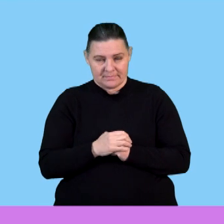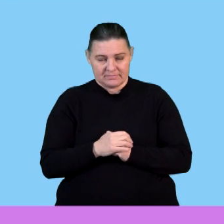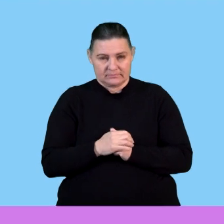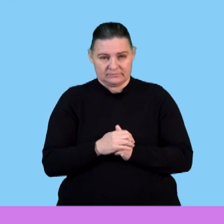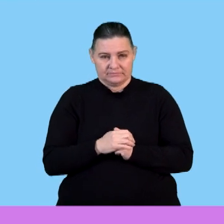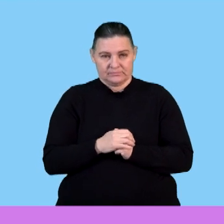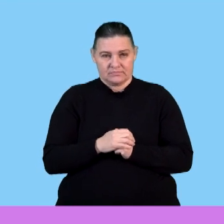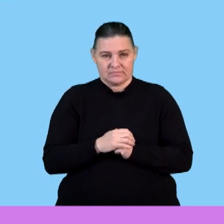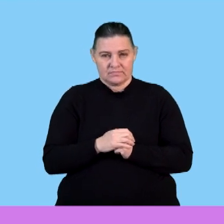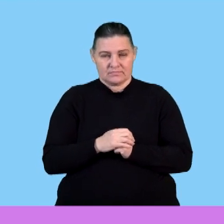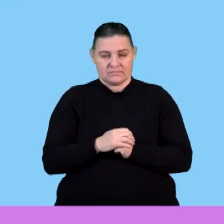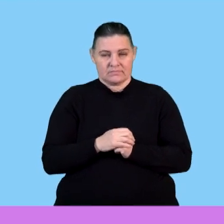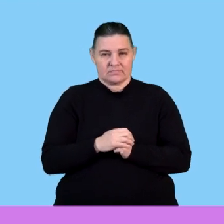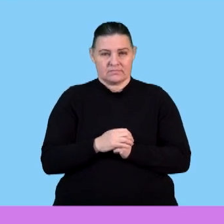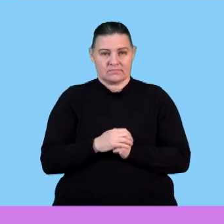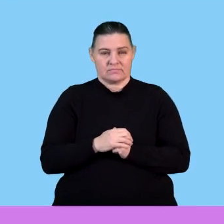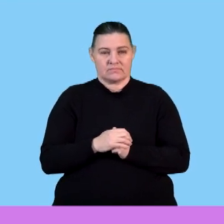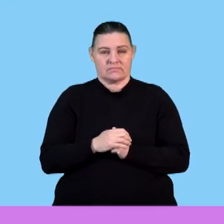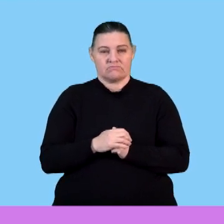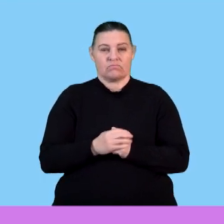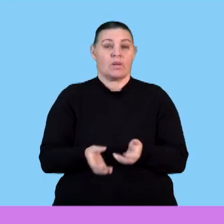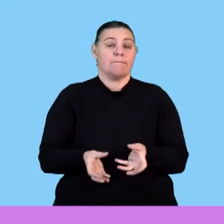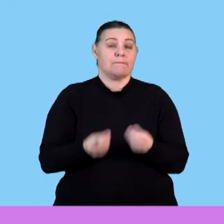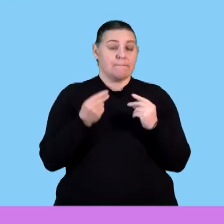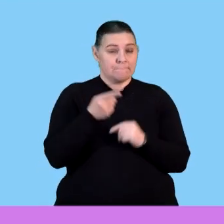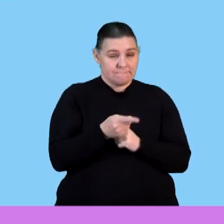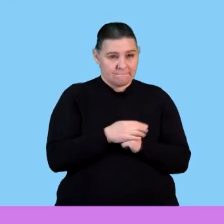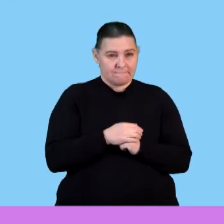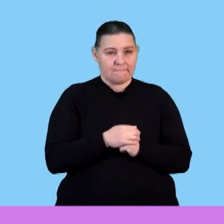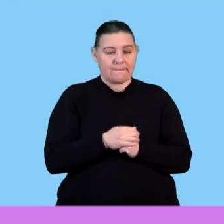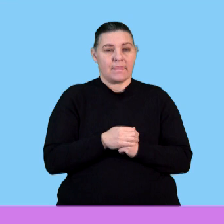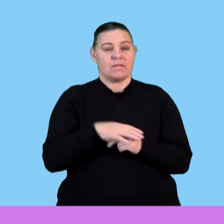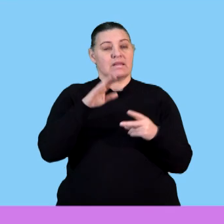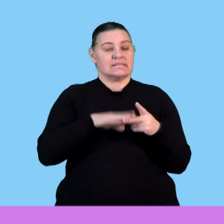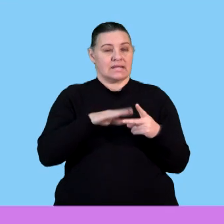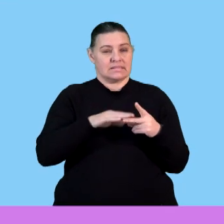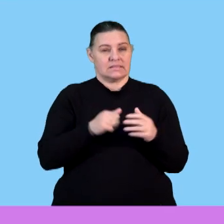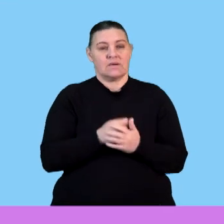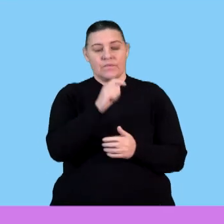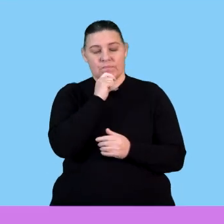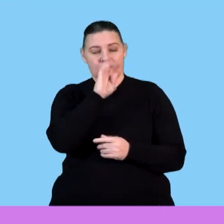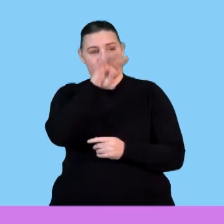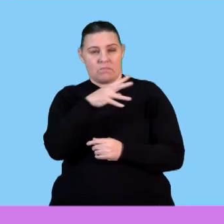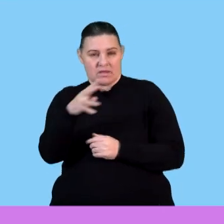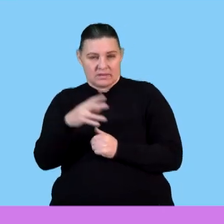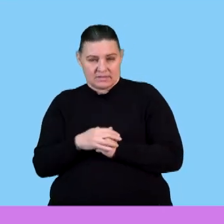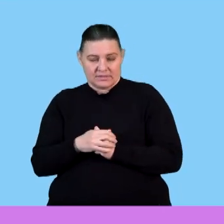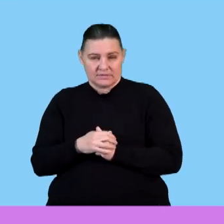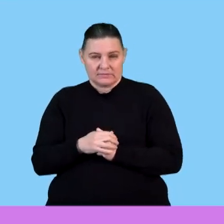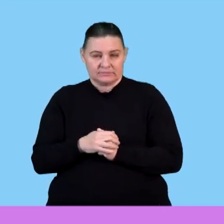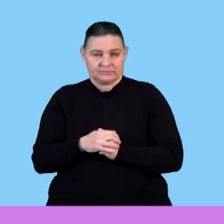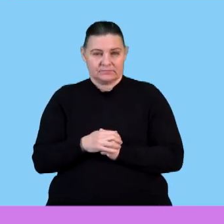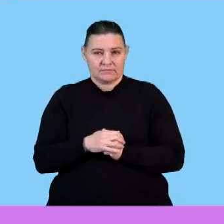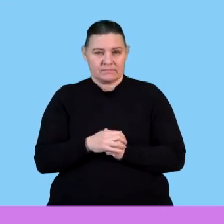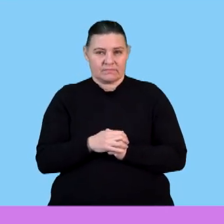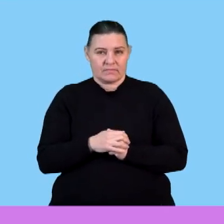we first need the radius. Let's get some space there. Radius is the diameter divided by 2. Because remember, with the